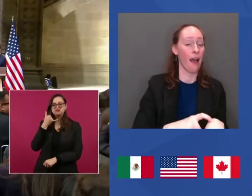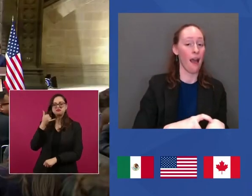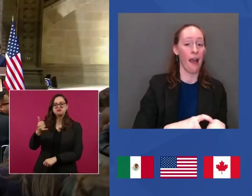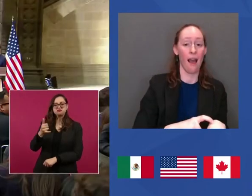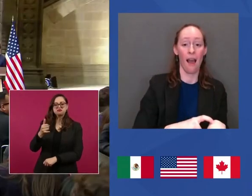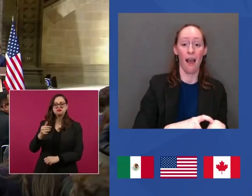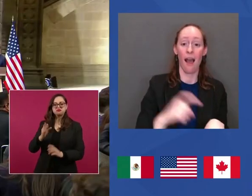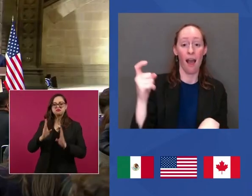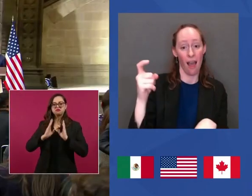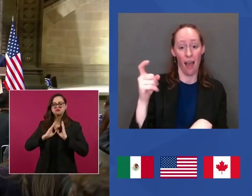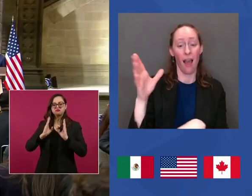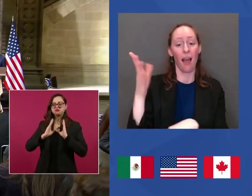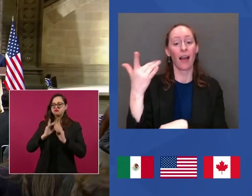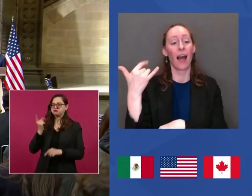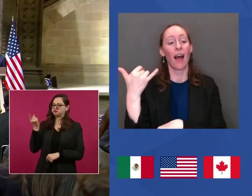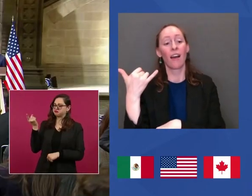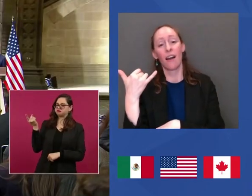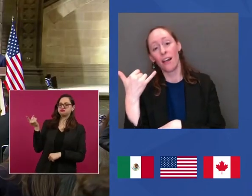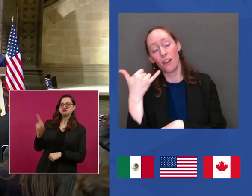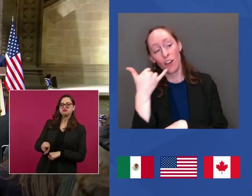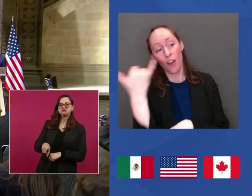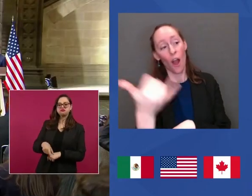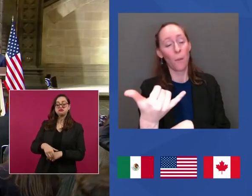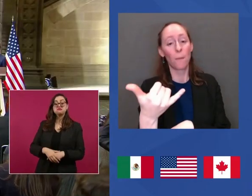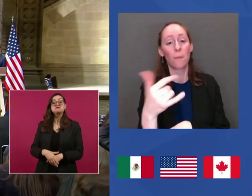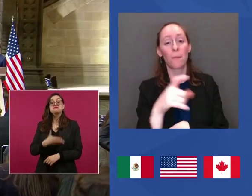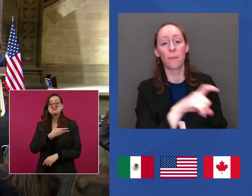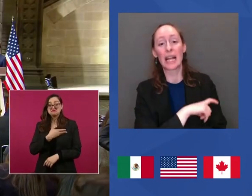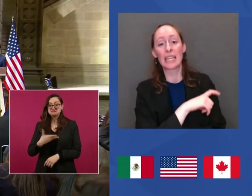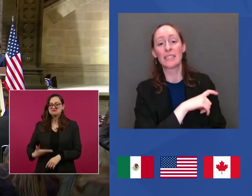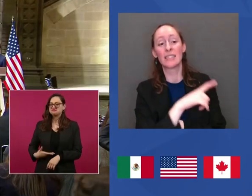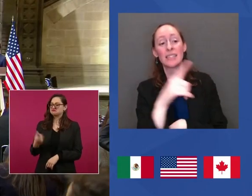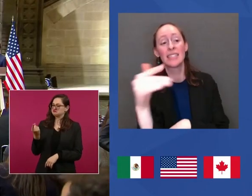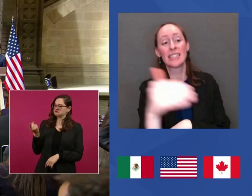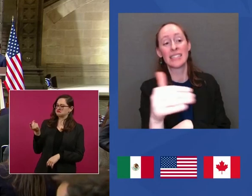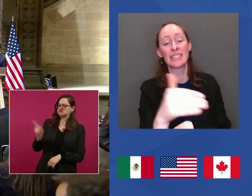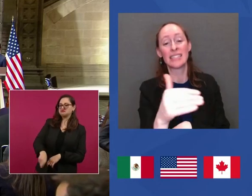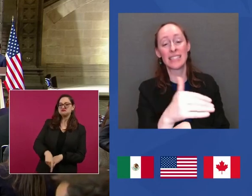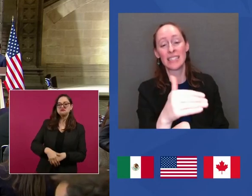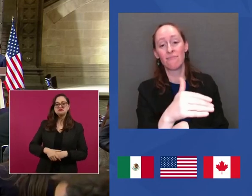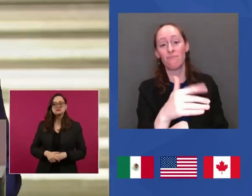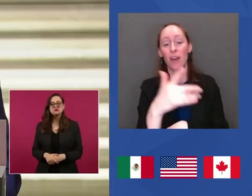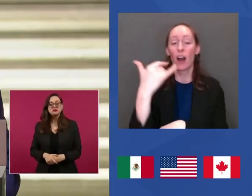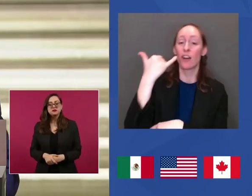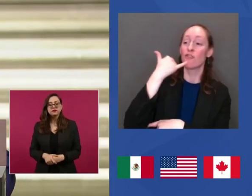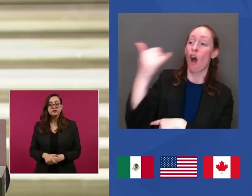force, head of the military, or even a president of a country.